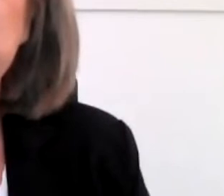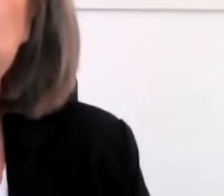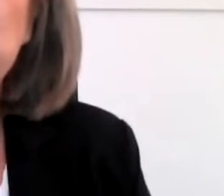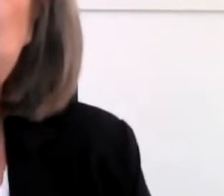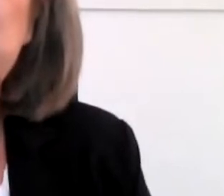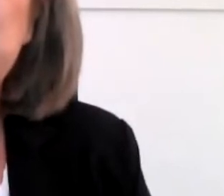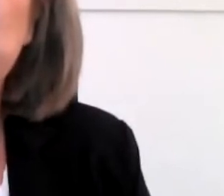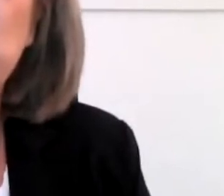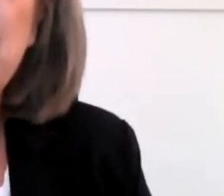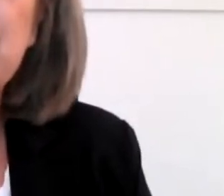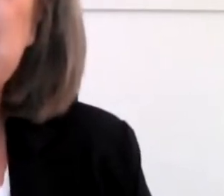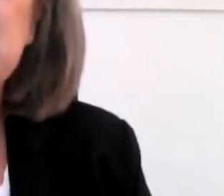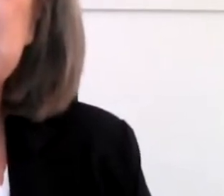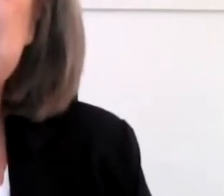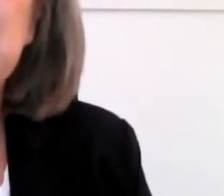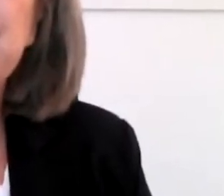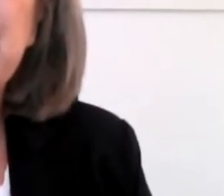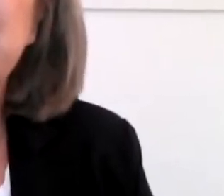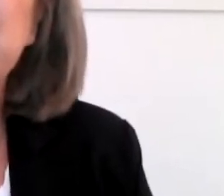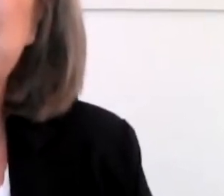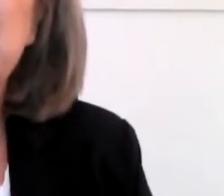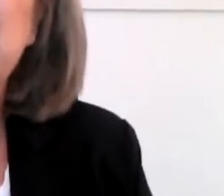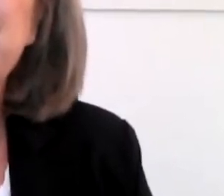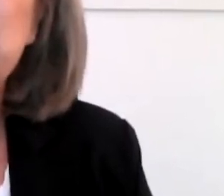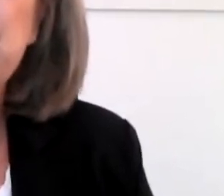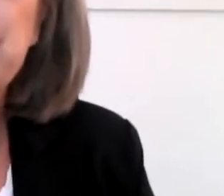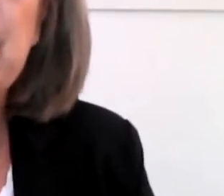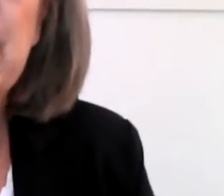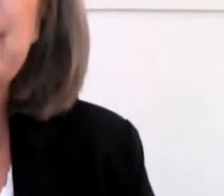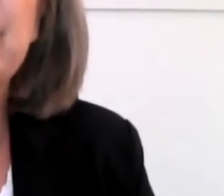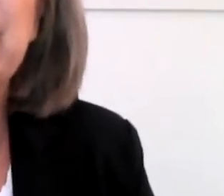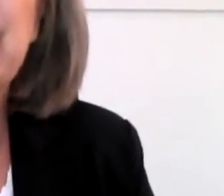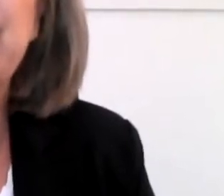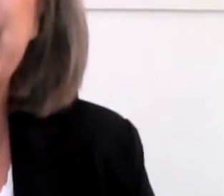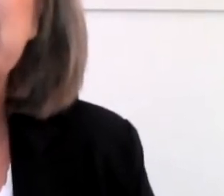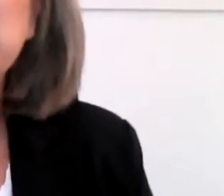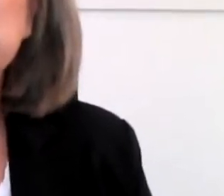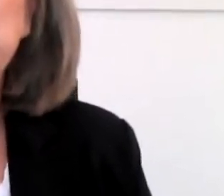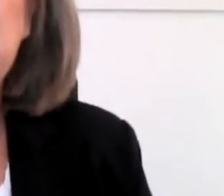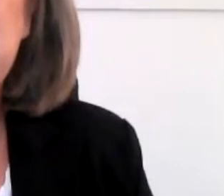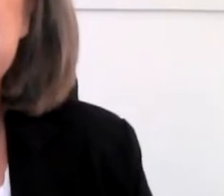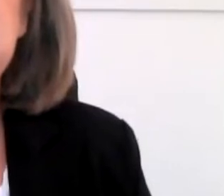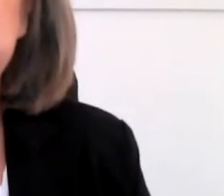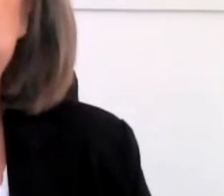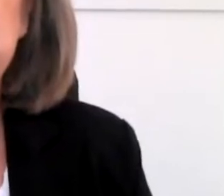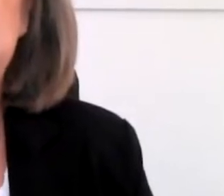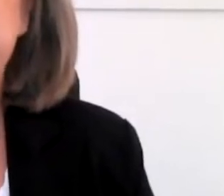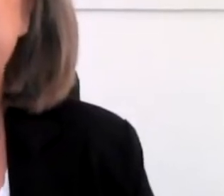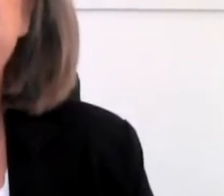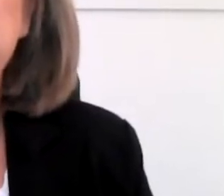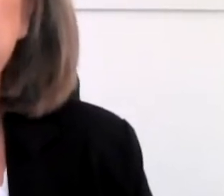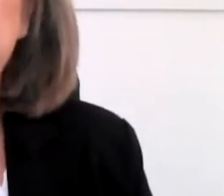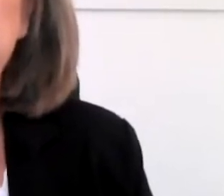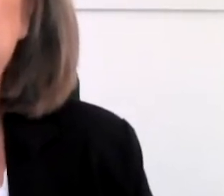that really require us to think about human behavior and how we relate to each